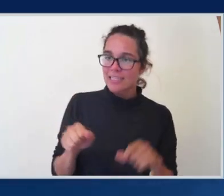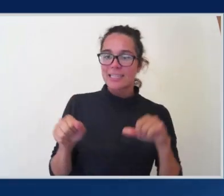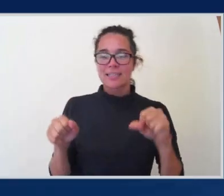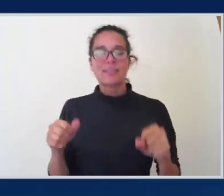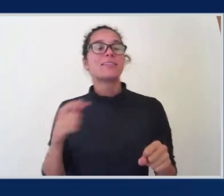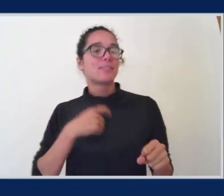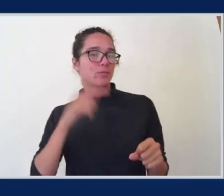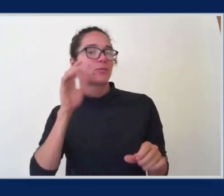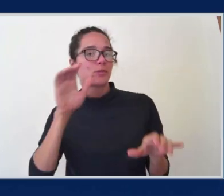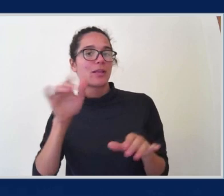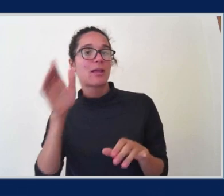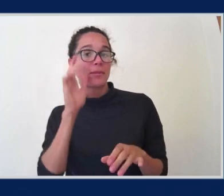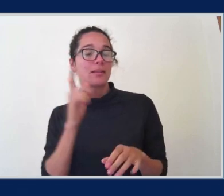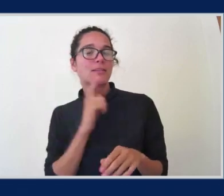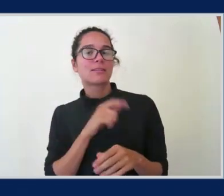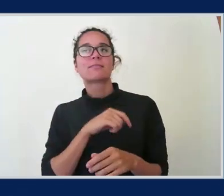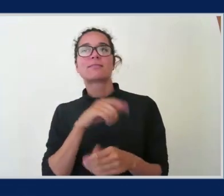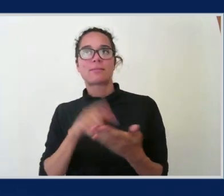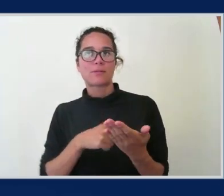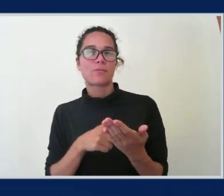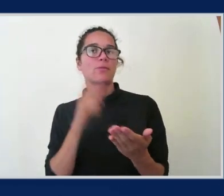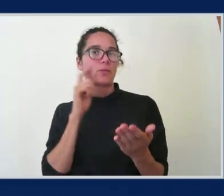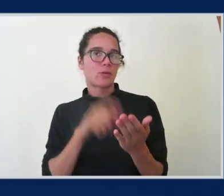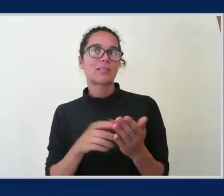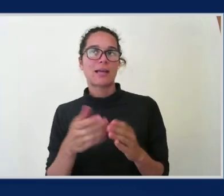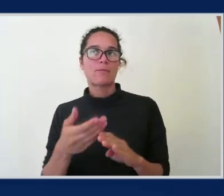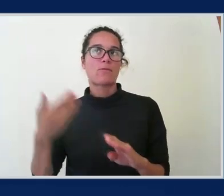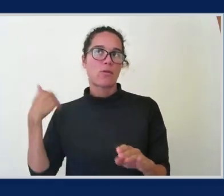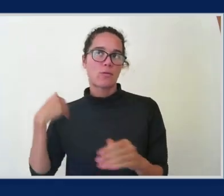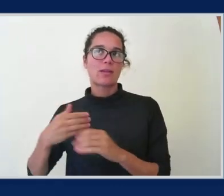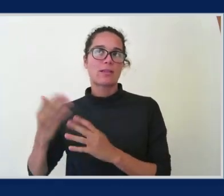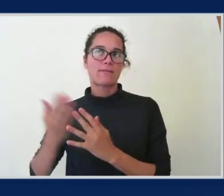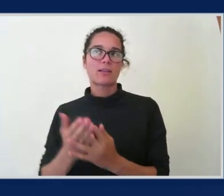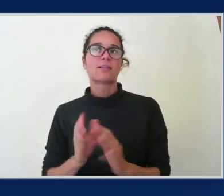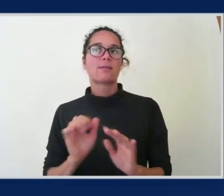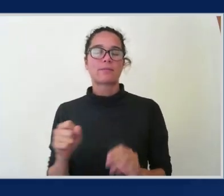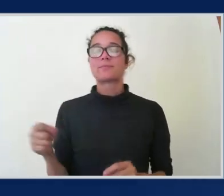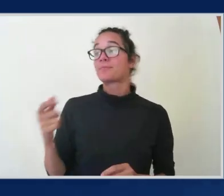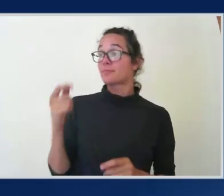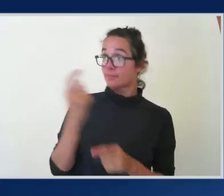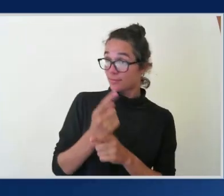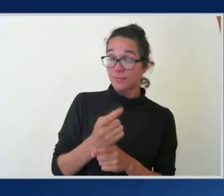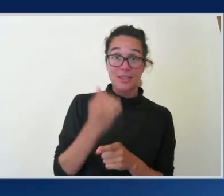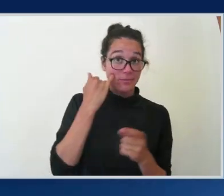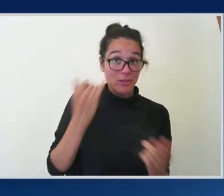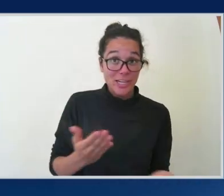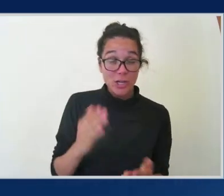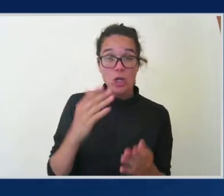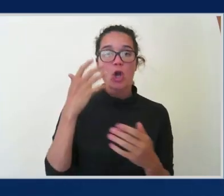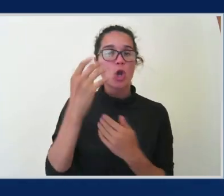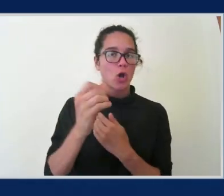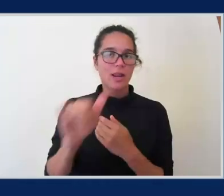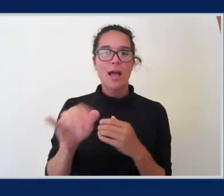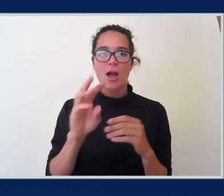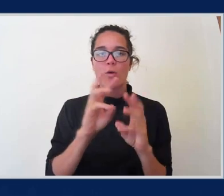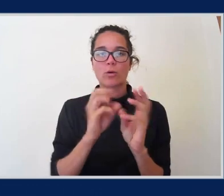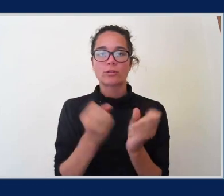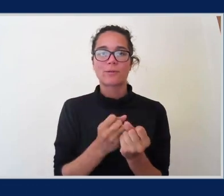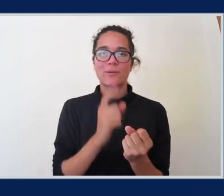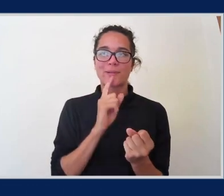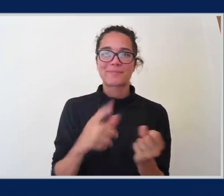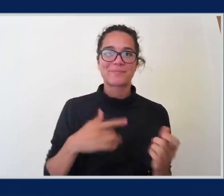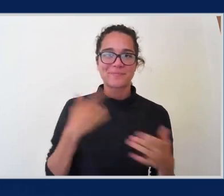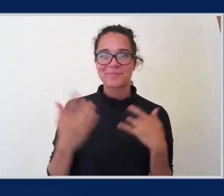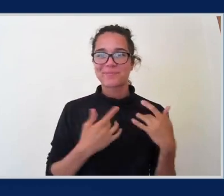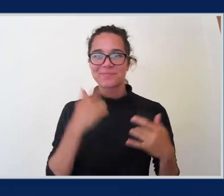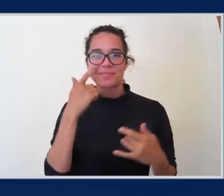something that CERT has seen in the wild. Yeah, So, exactly. So Yeah. if you're here, go to that workshop. I'm so excited to see it because it's a brand